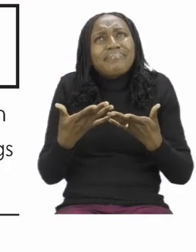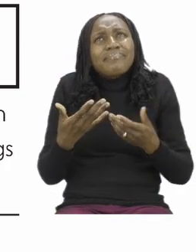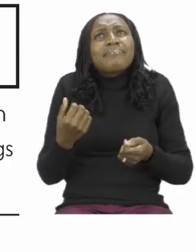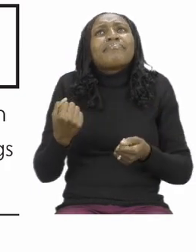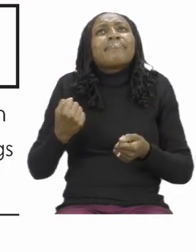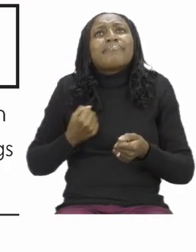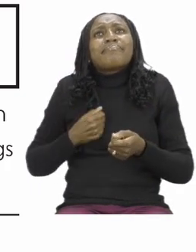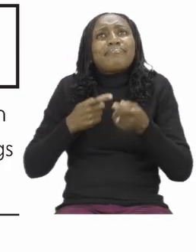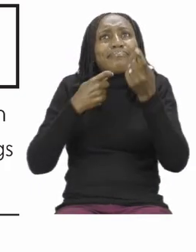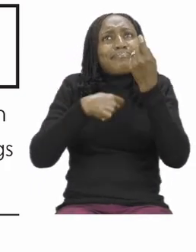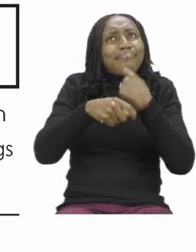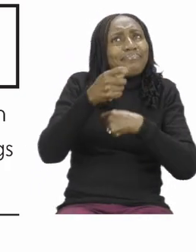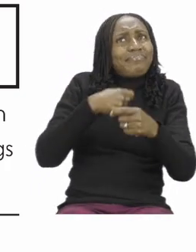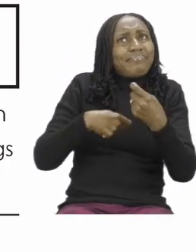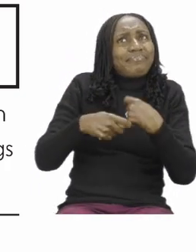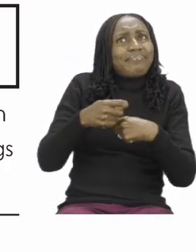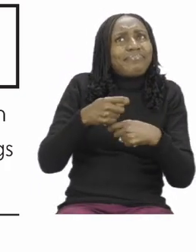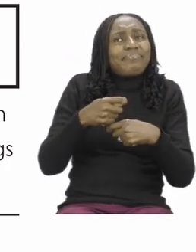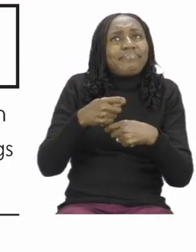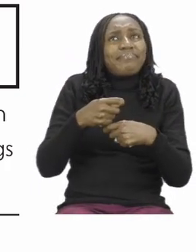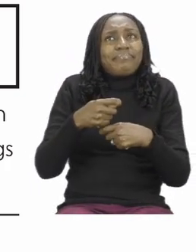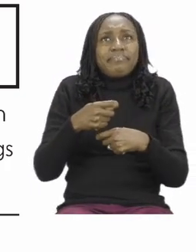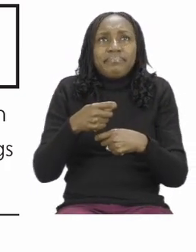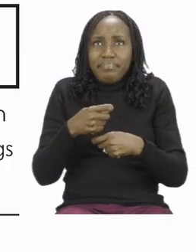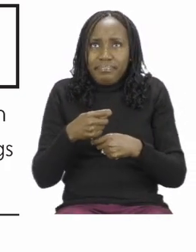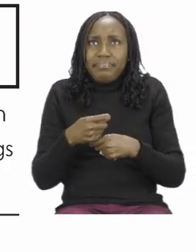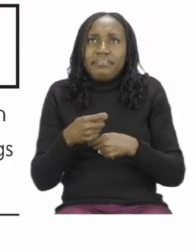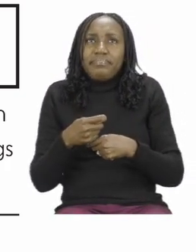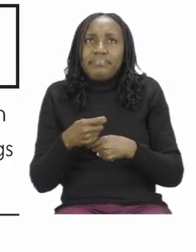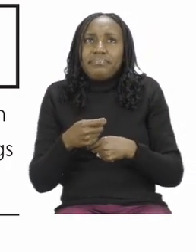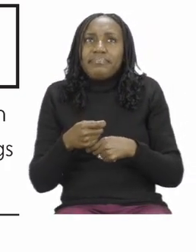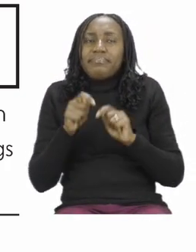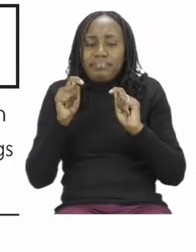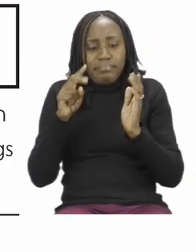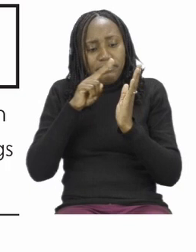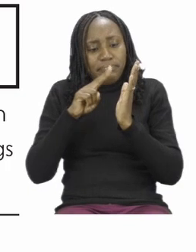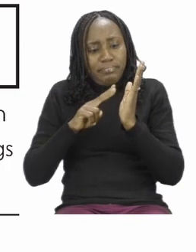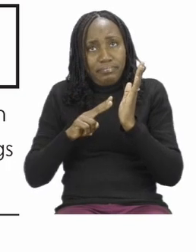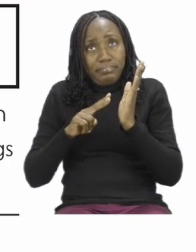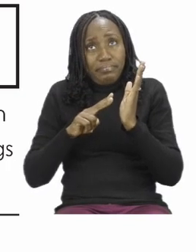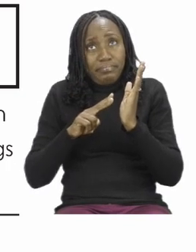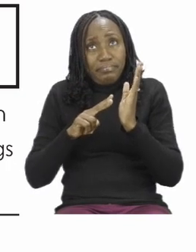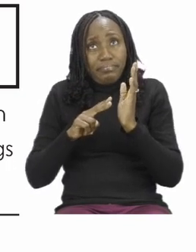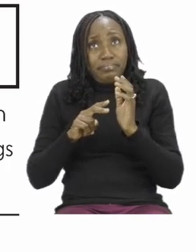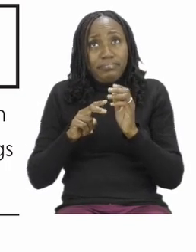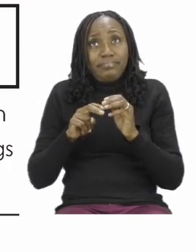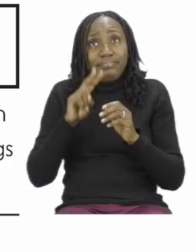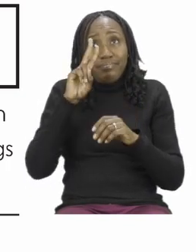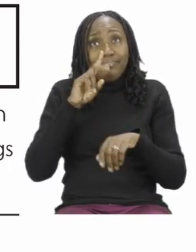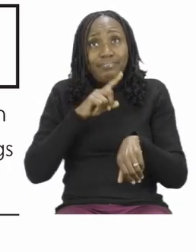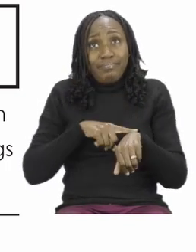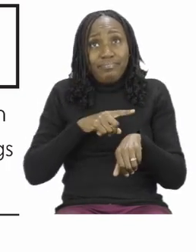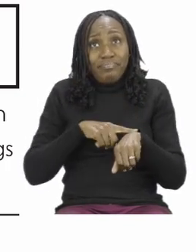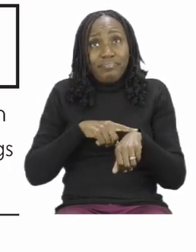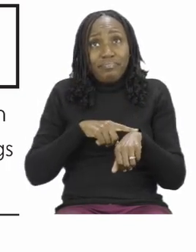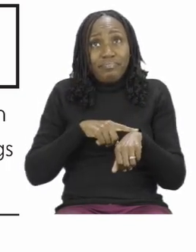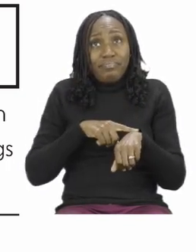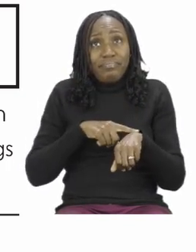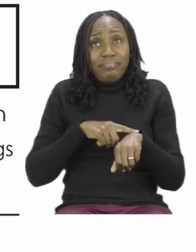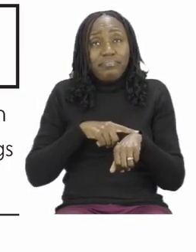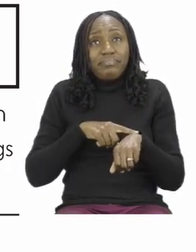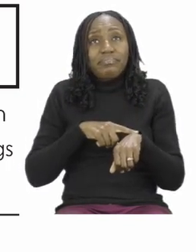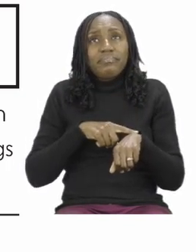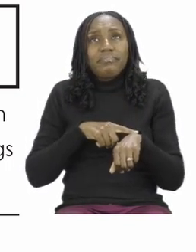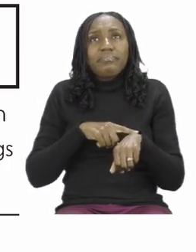sell? So, now that we have read our problem twice, it's now time for us to take out the